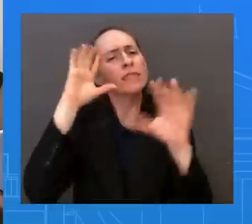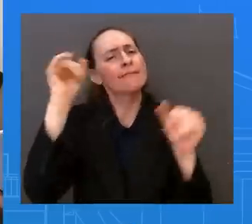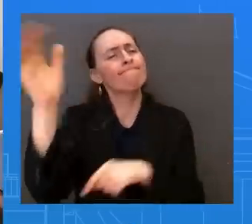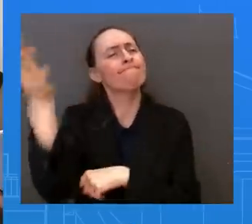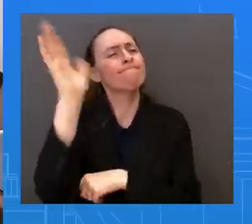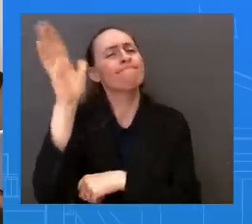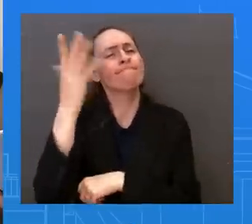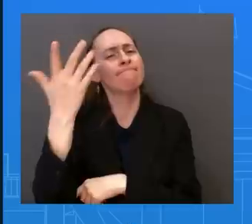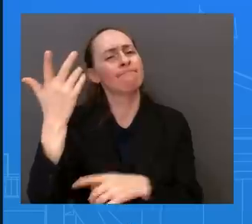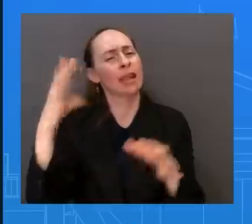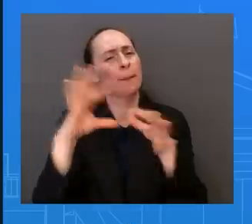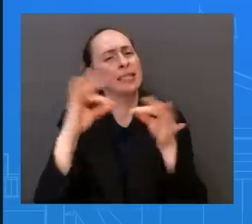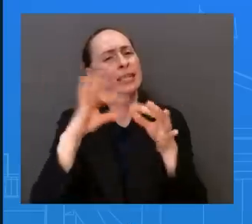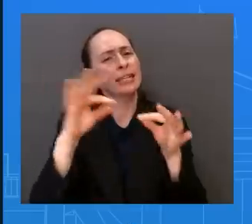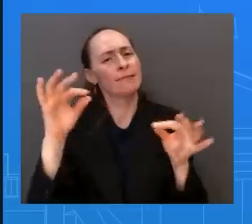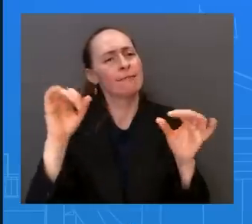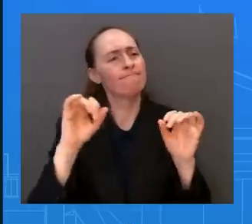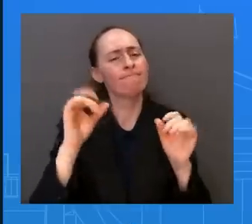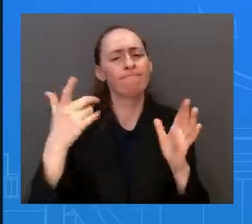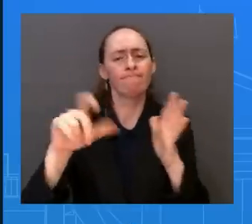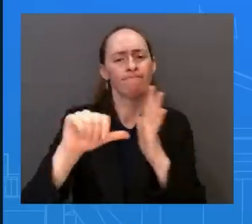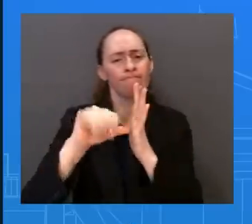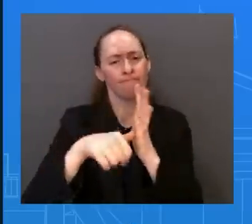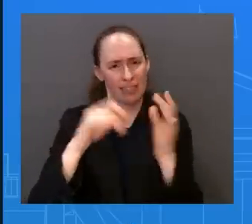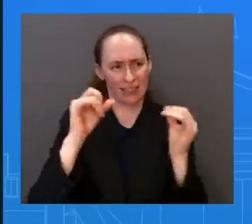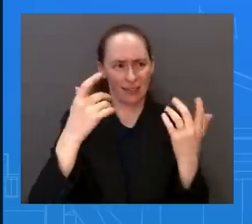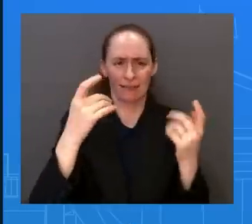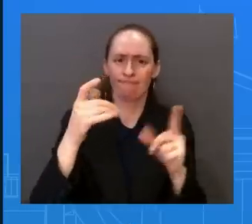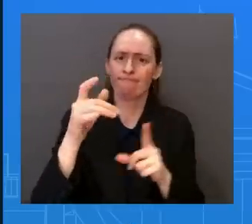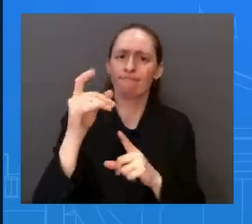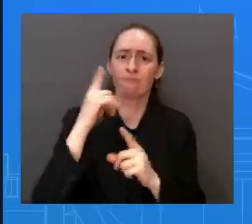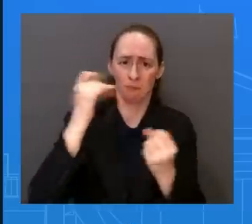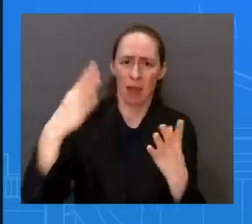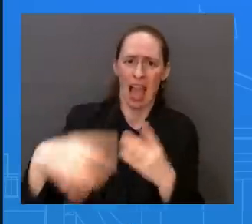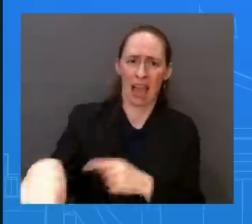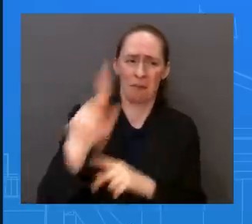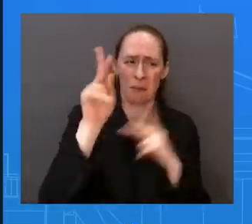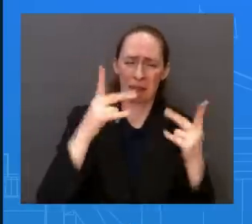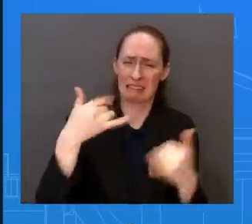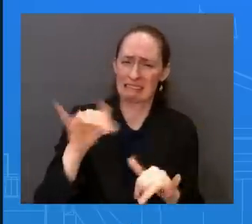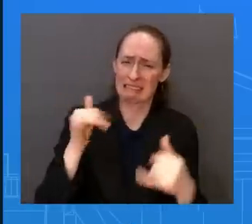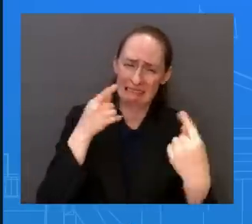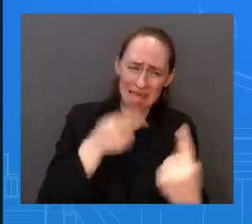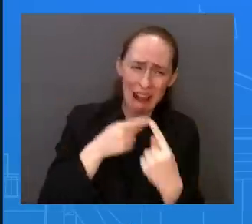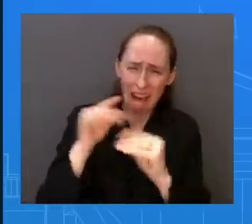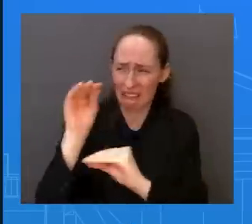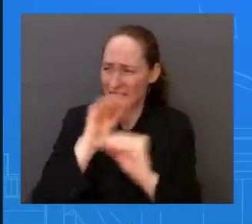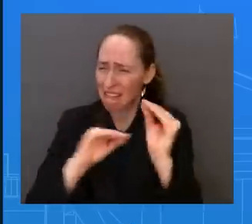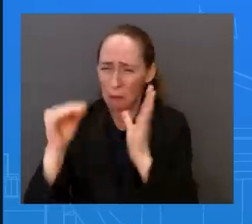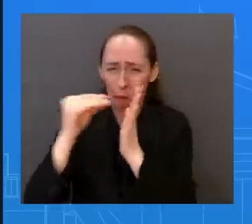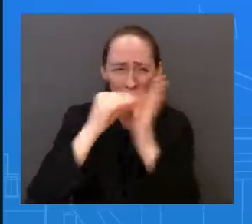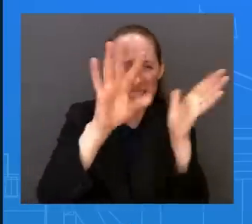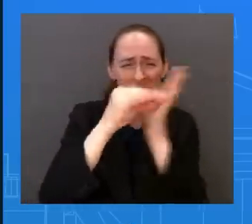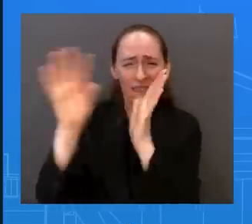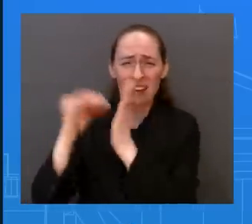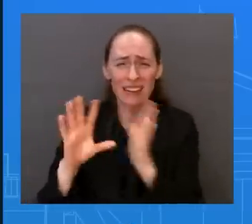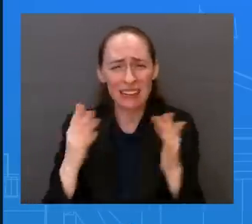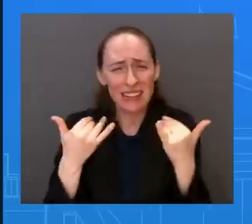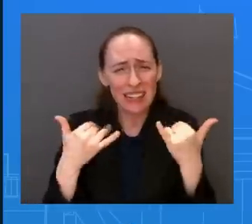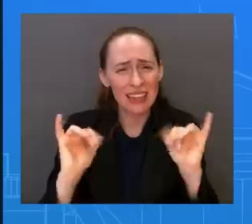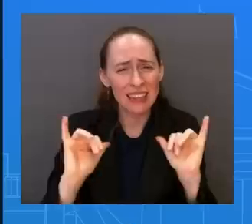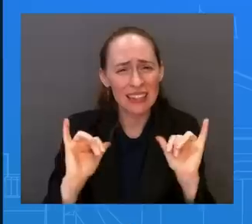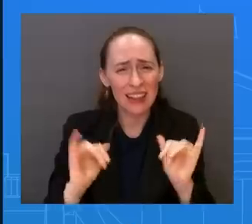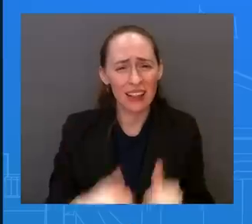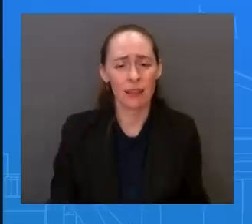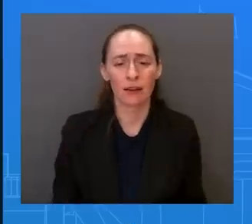Yeah. I think the core message is we have to make more progress, but people should feel optimism that because of what we have seen and because of the progress that we've